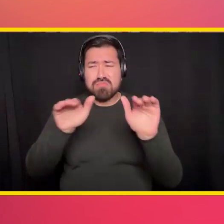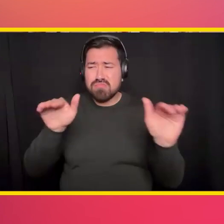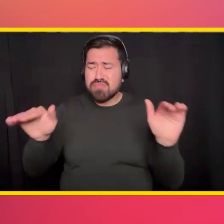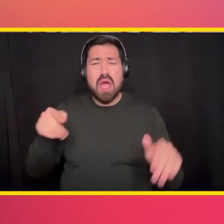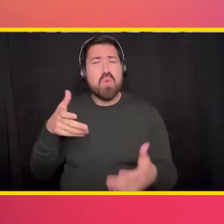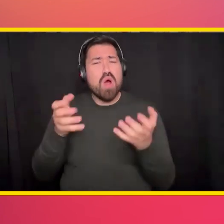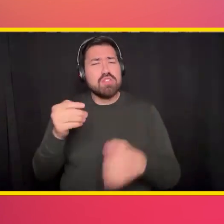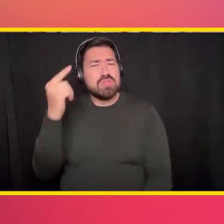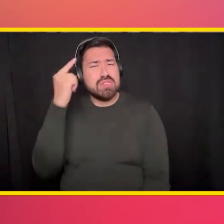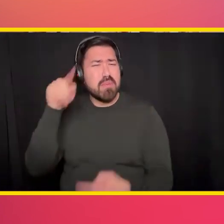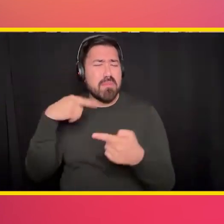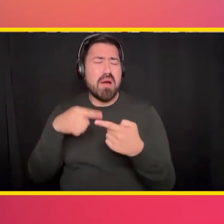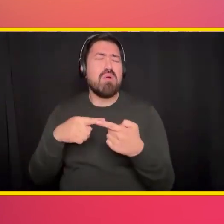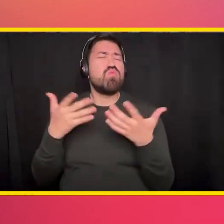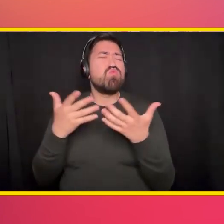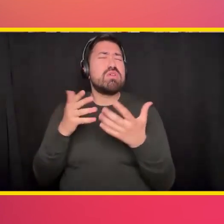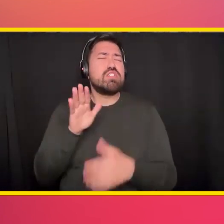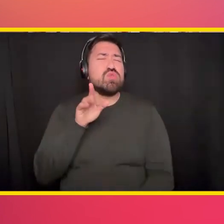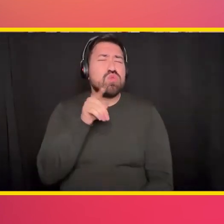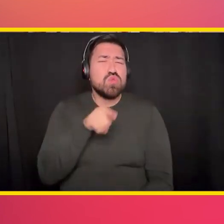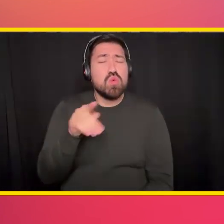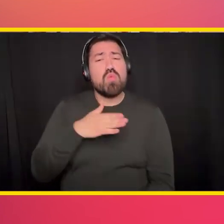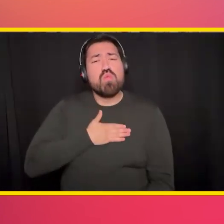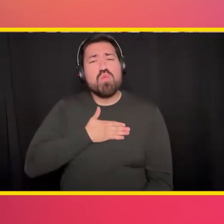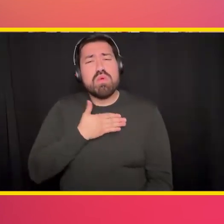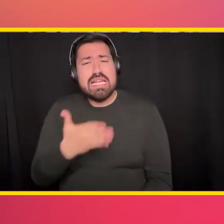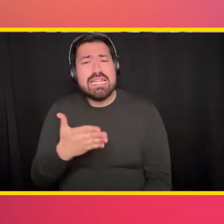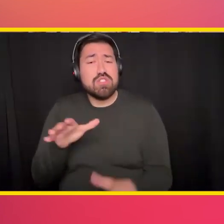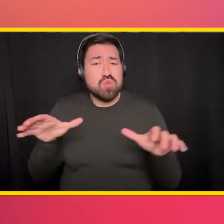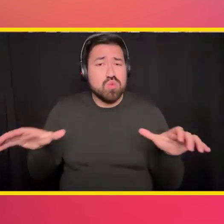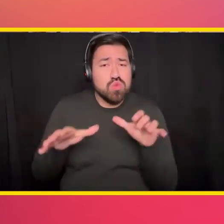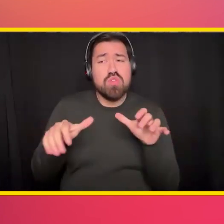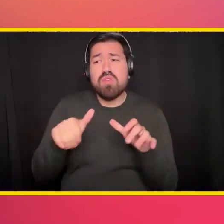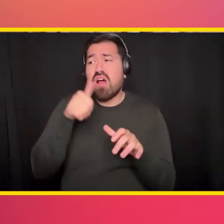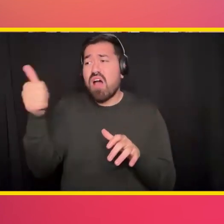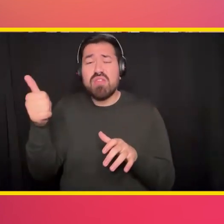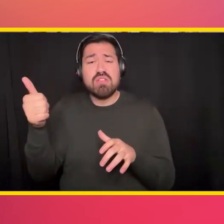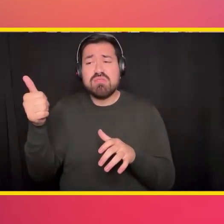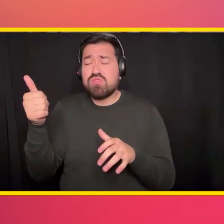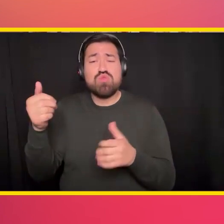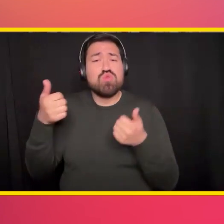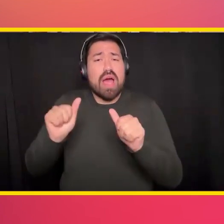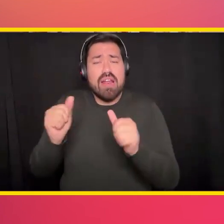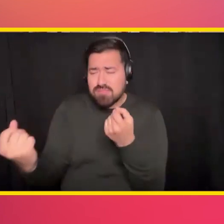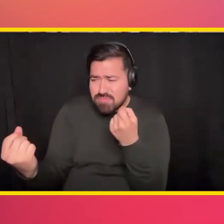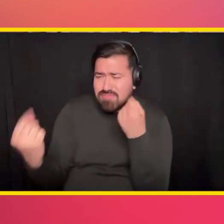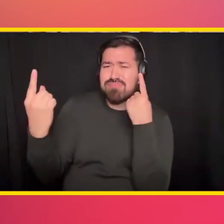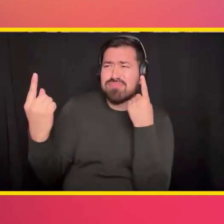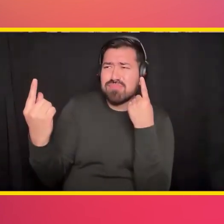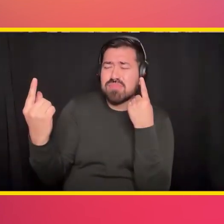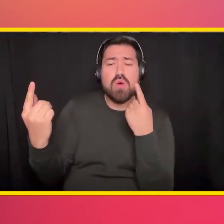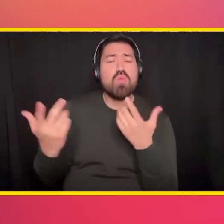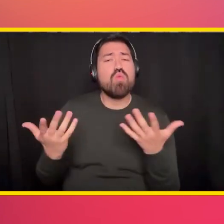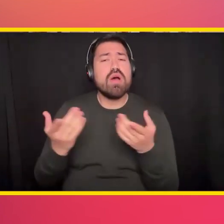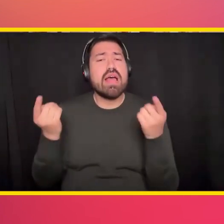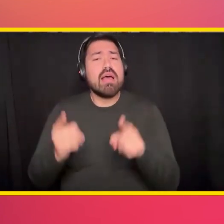think about what are you willing to do for someone else to see their humanity? What happens if